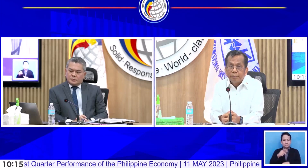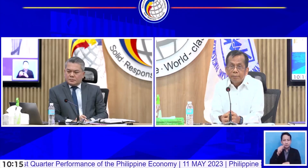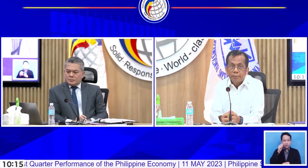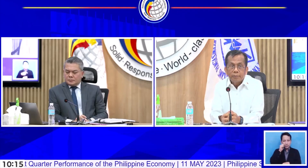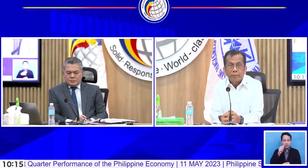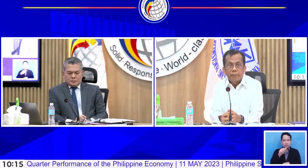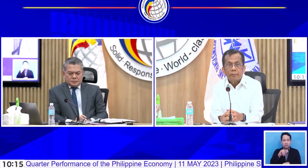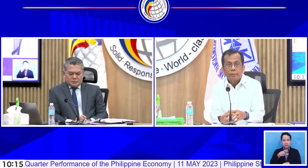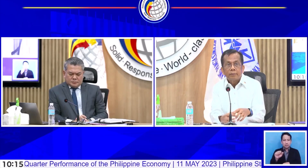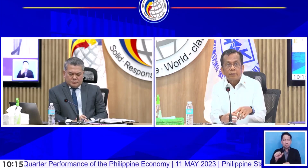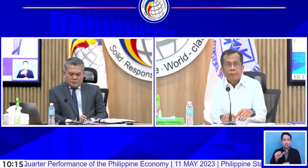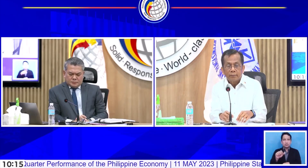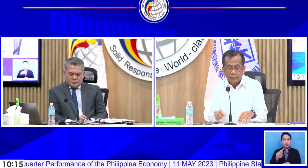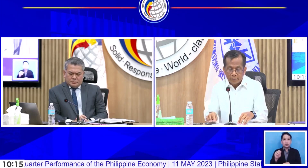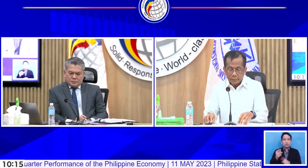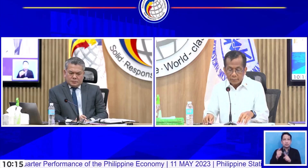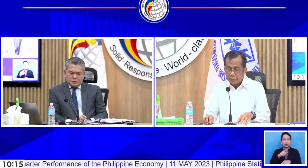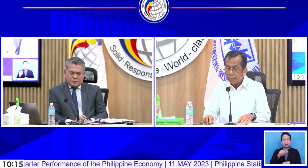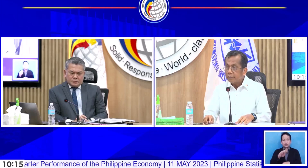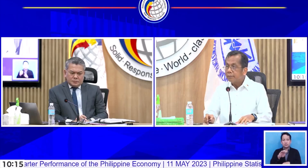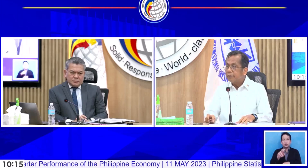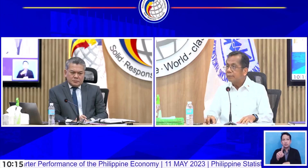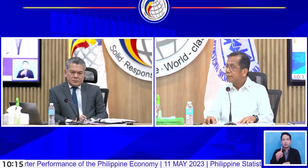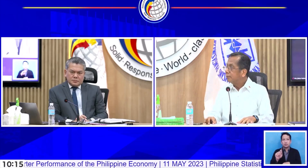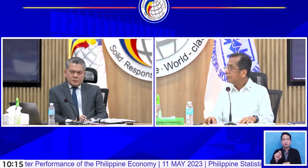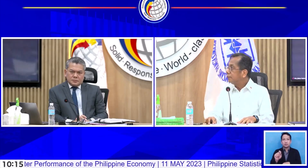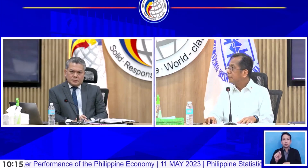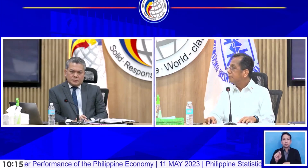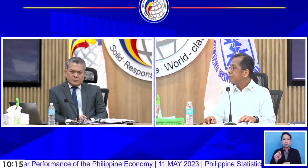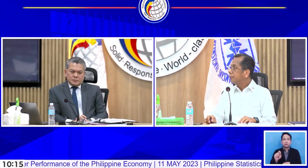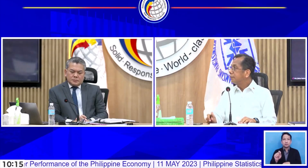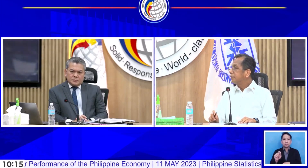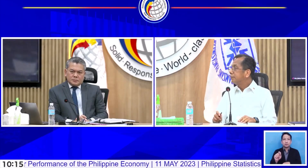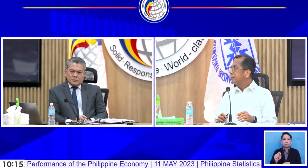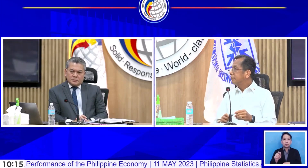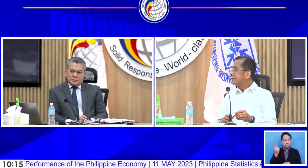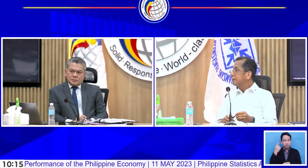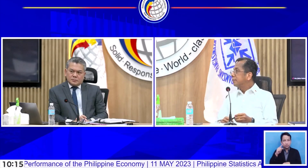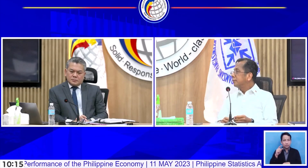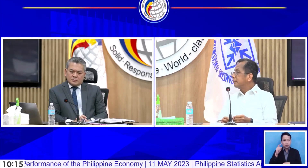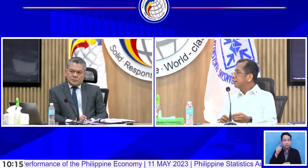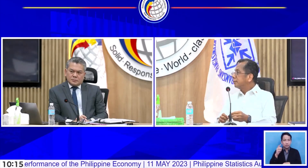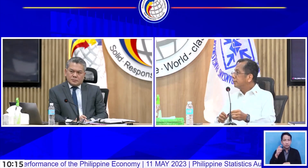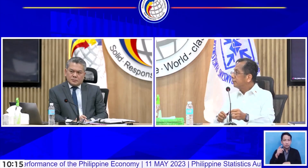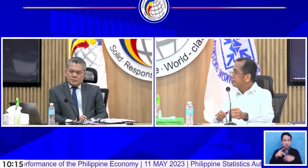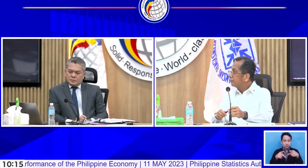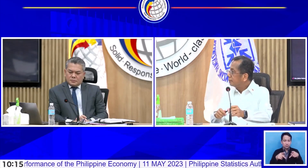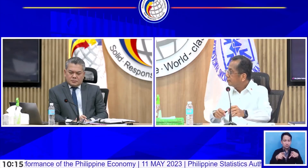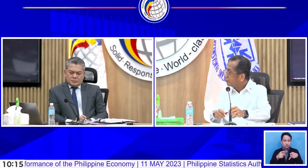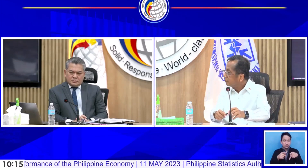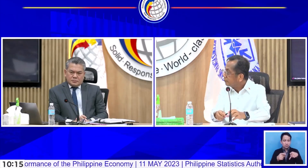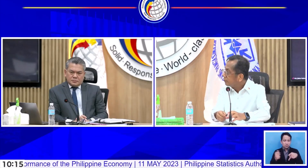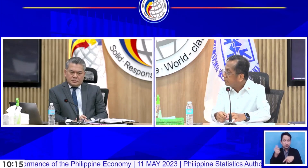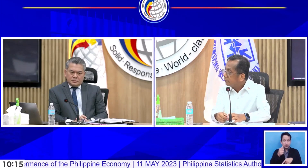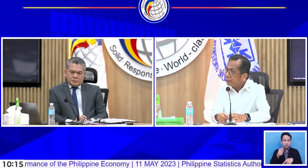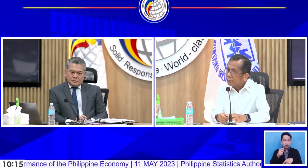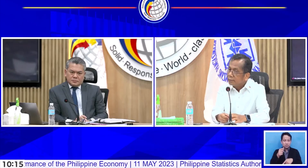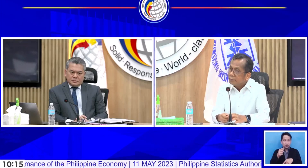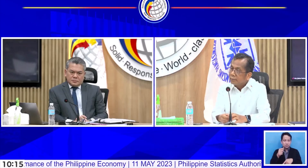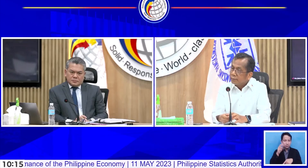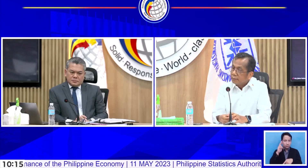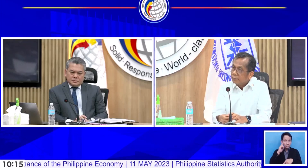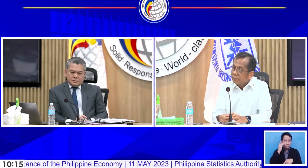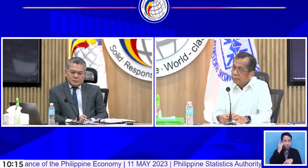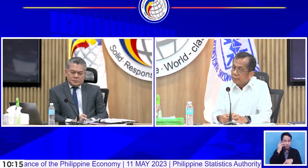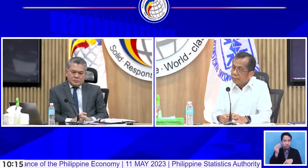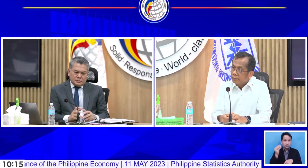of Abante. This one is for Yusek Mapa. Yusek, the 2.1% growth in